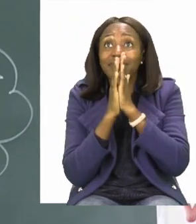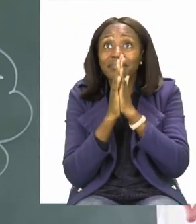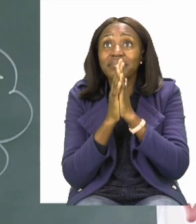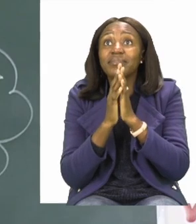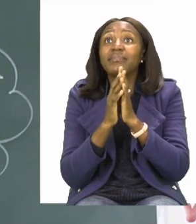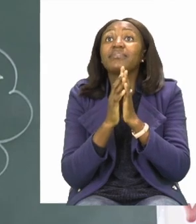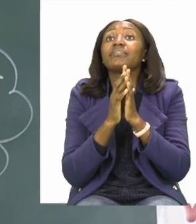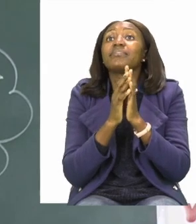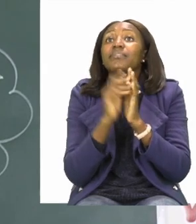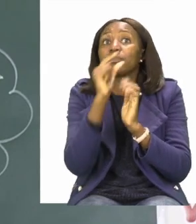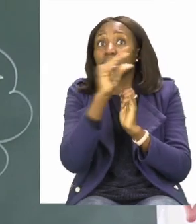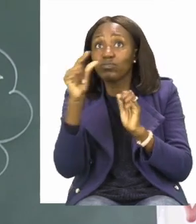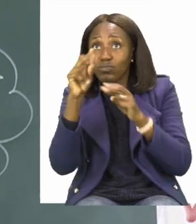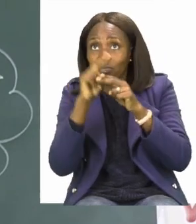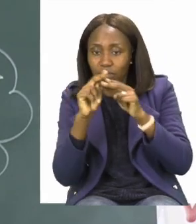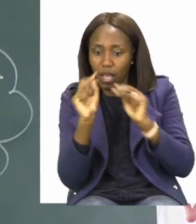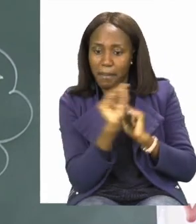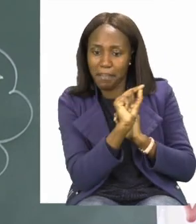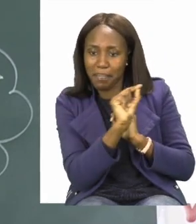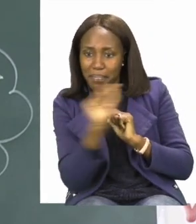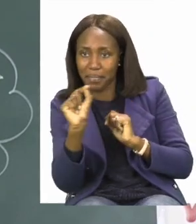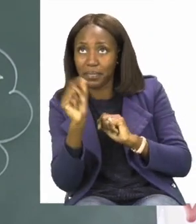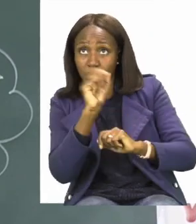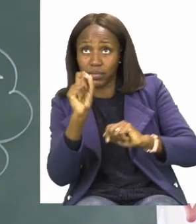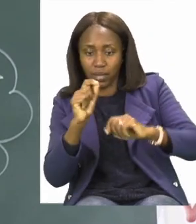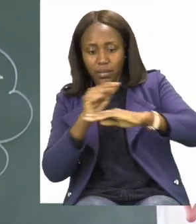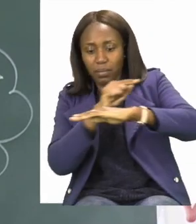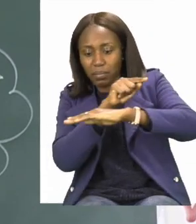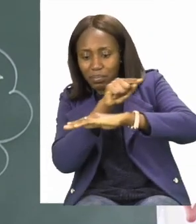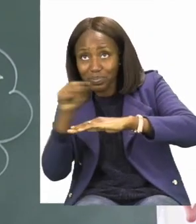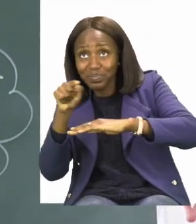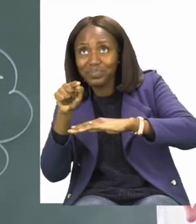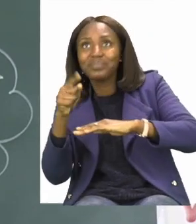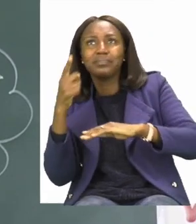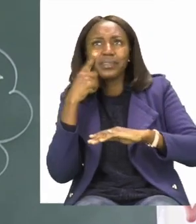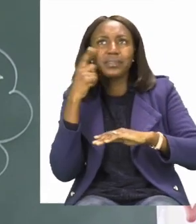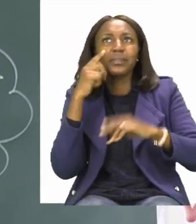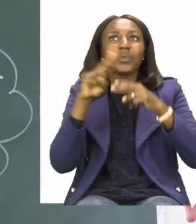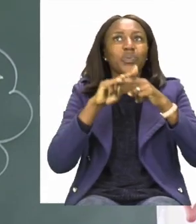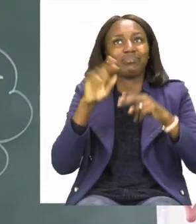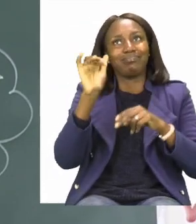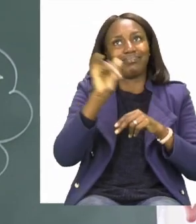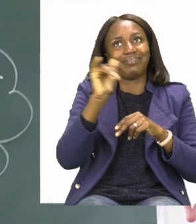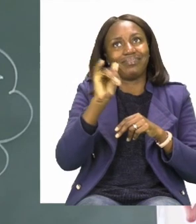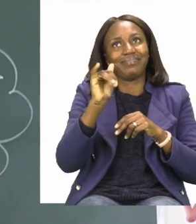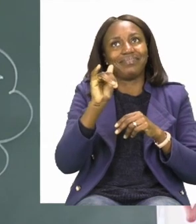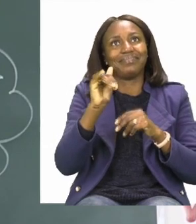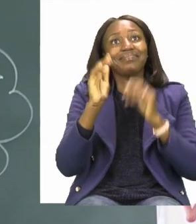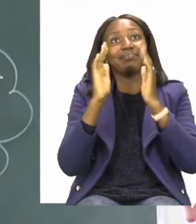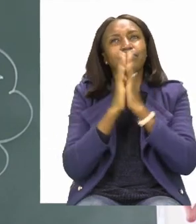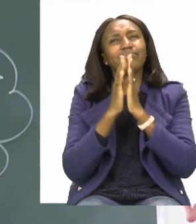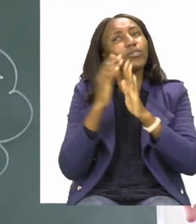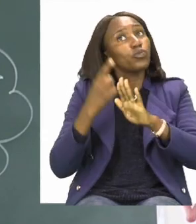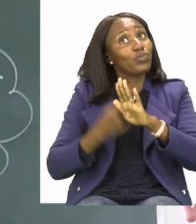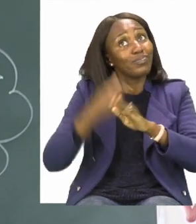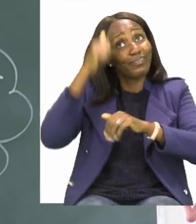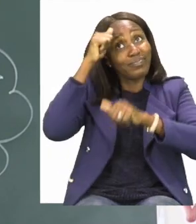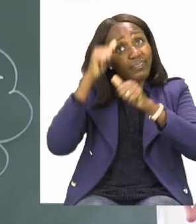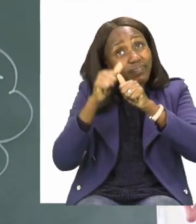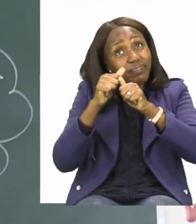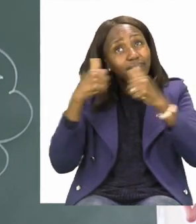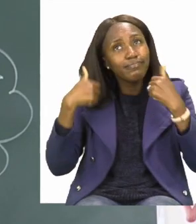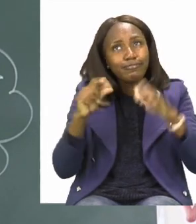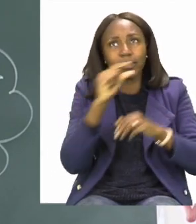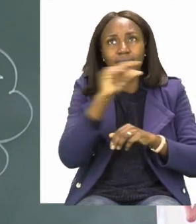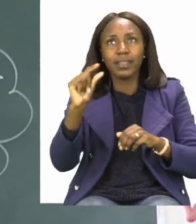the word you have used from the apple so that it is clear to see. Don't forget to start all your sentences with a capital